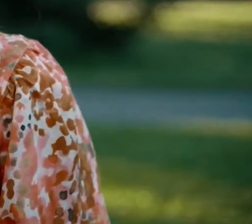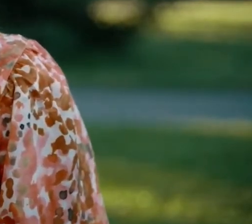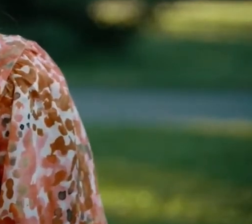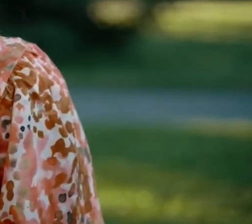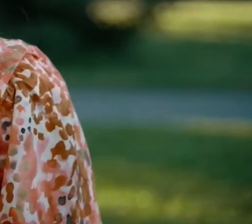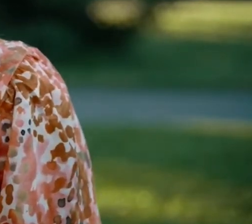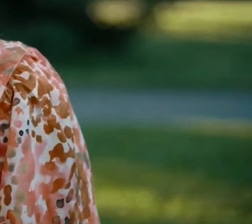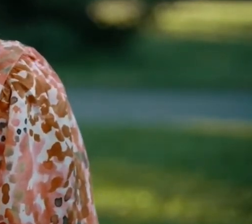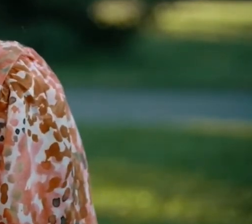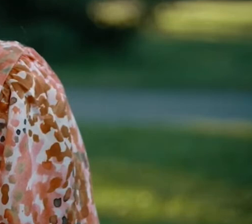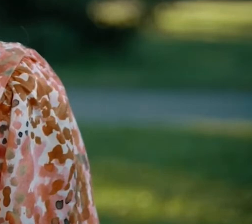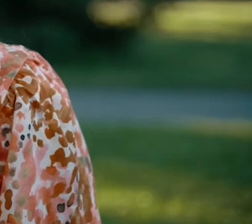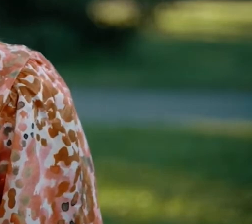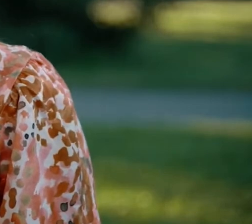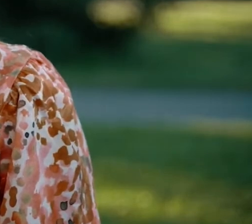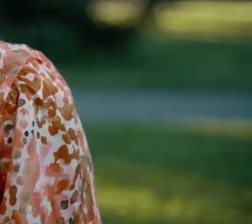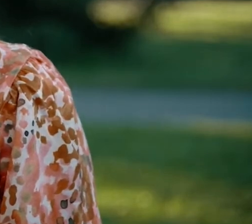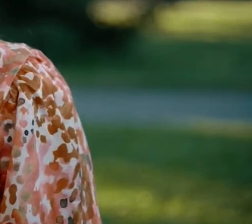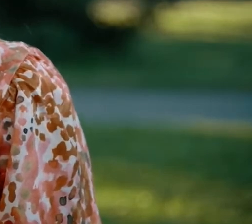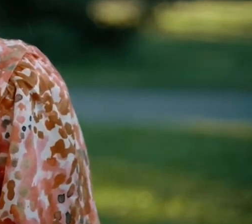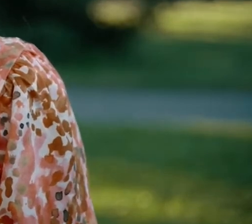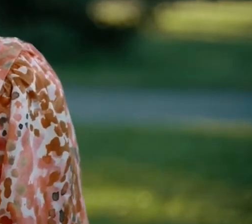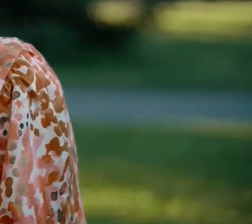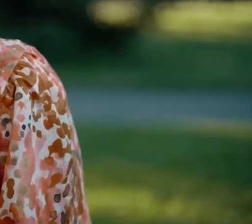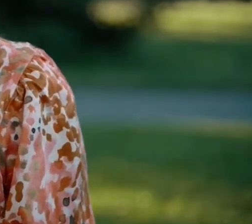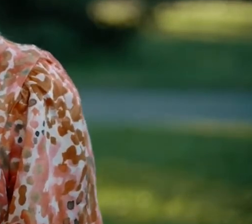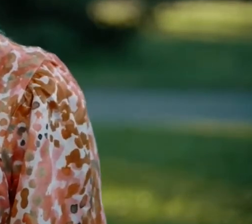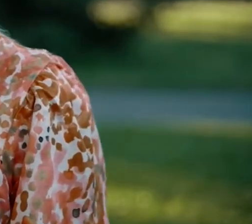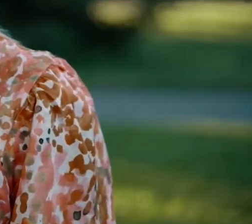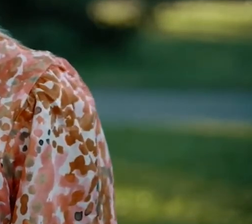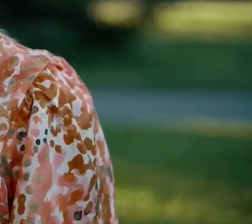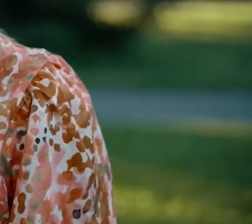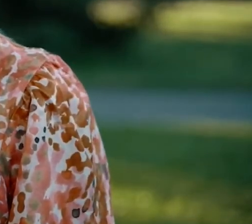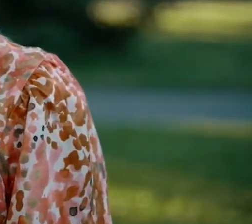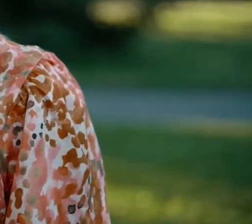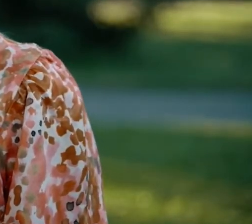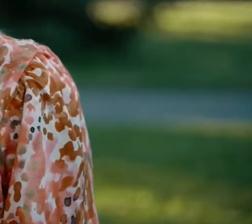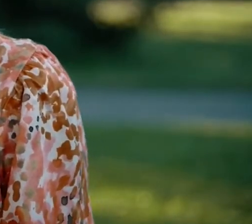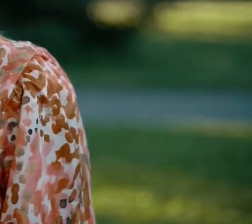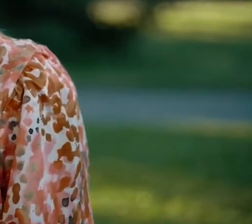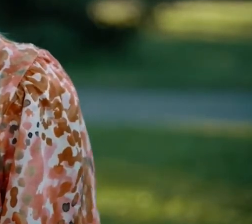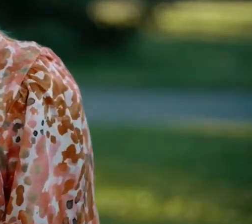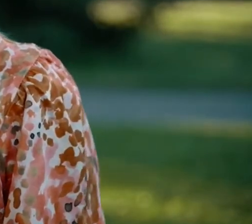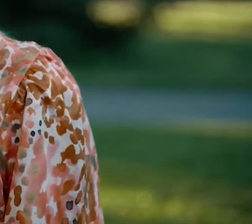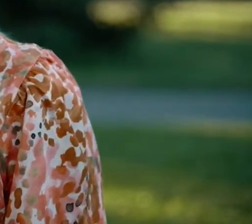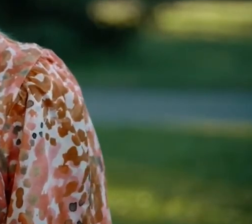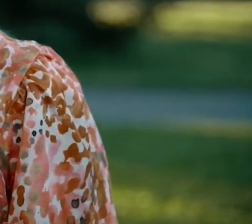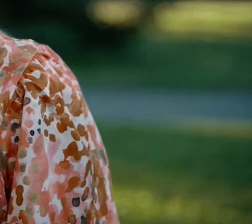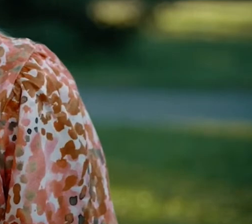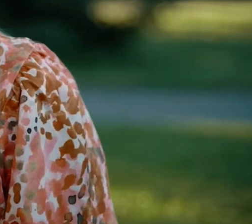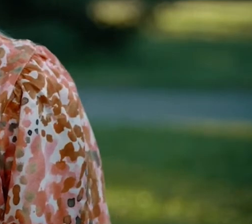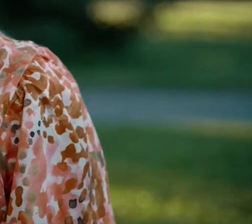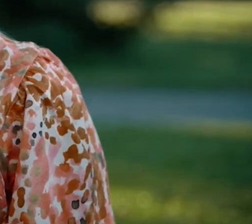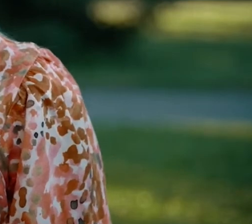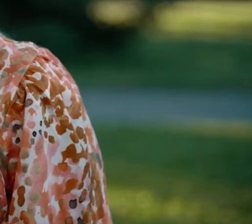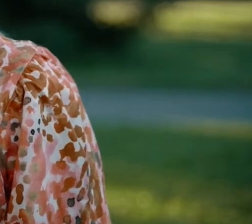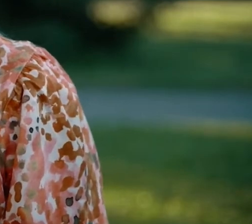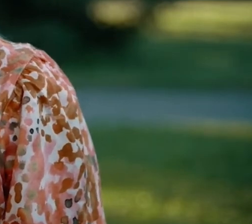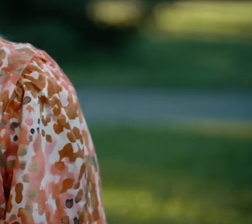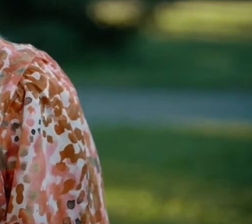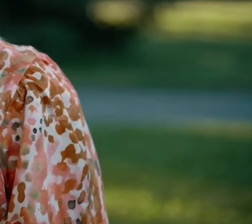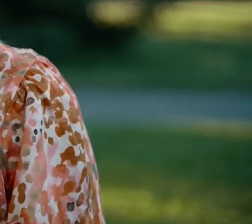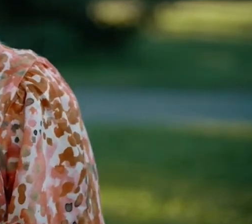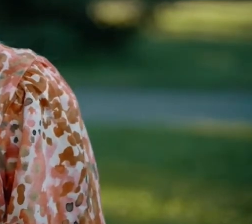internalizing biodiversity into decision making. His report provides one important framework for connecting